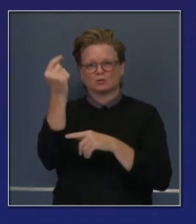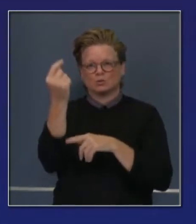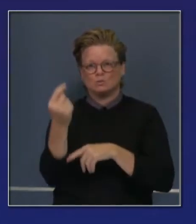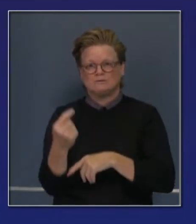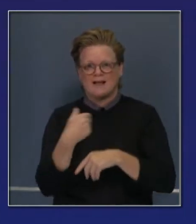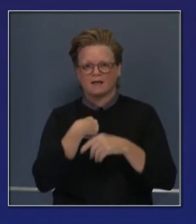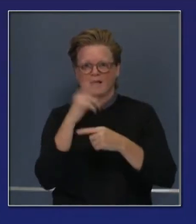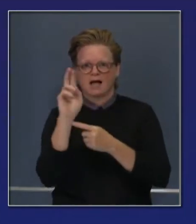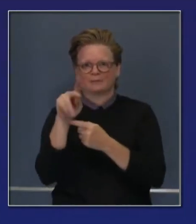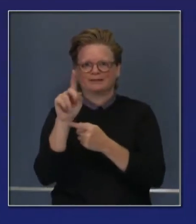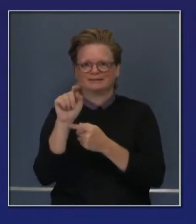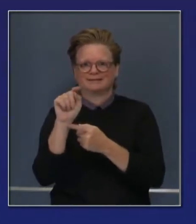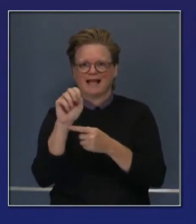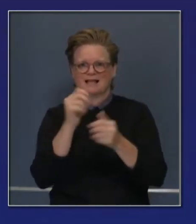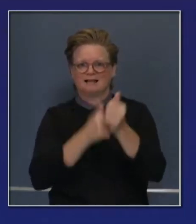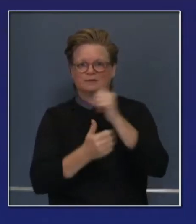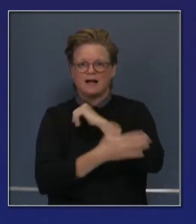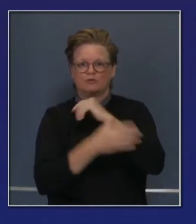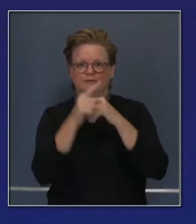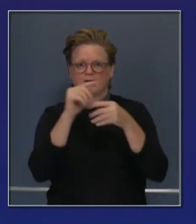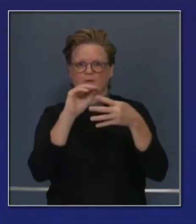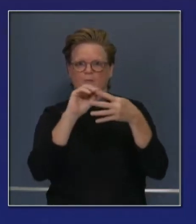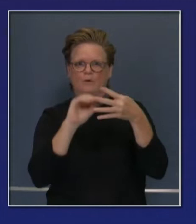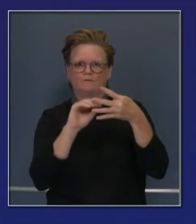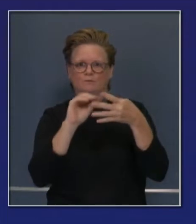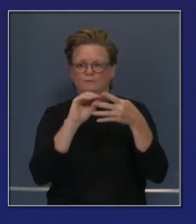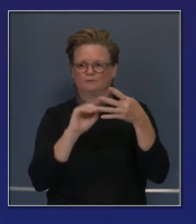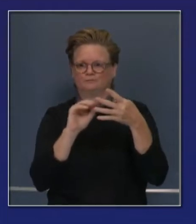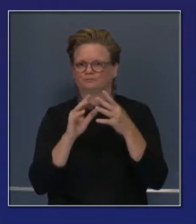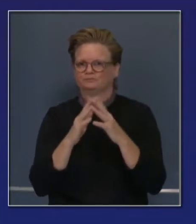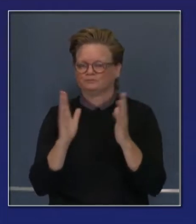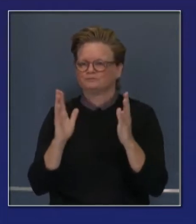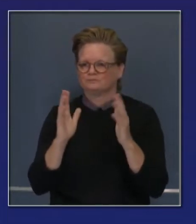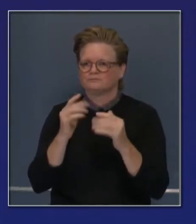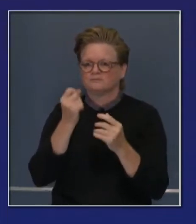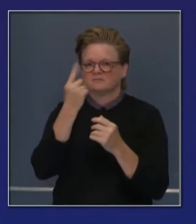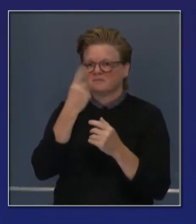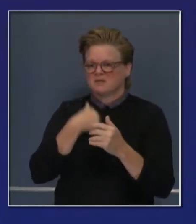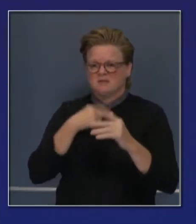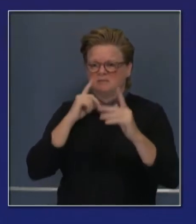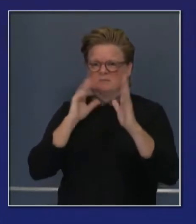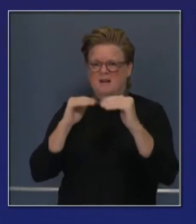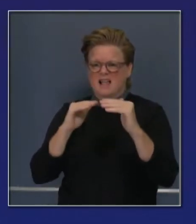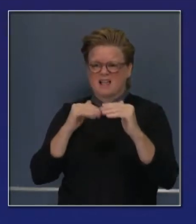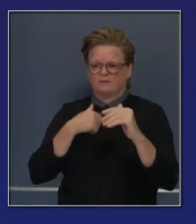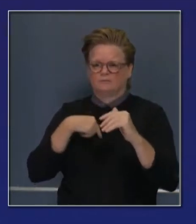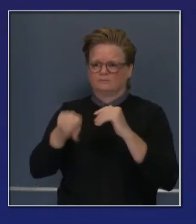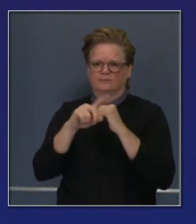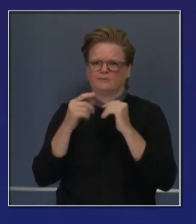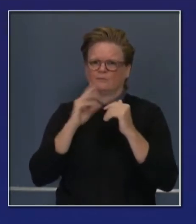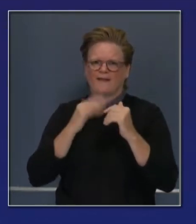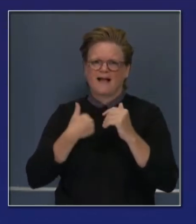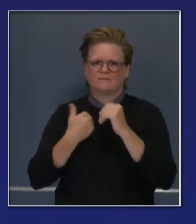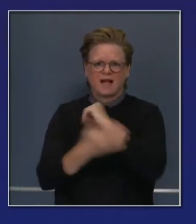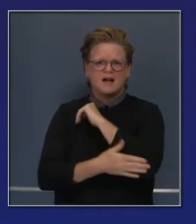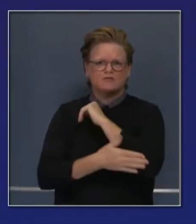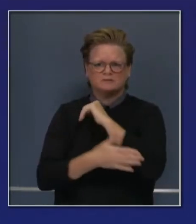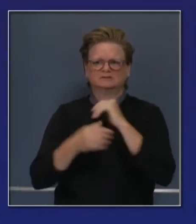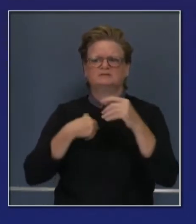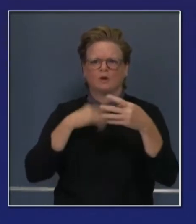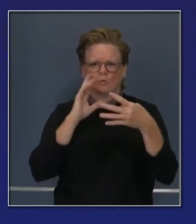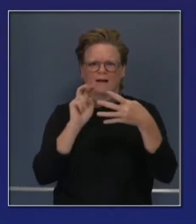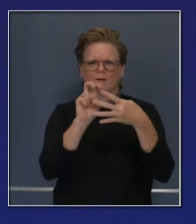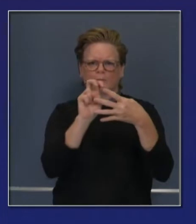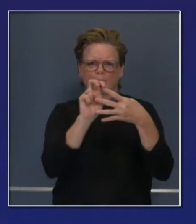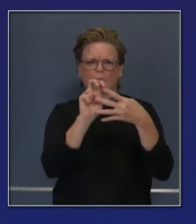and continue to see people move into different tiers and certainly move into a different mindset in terms of